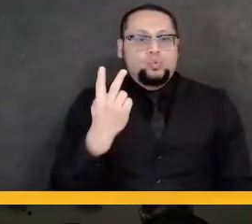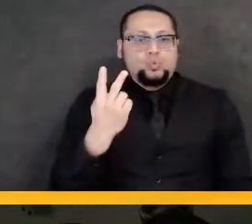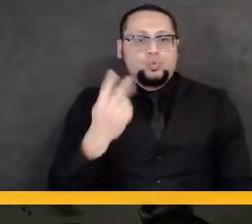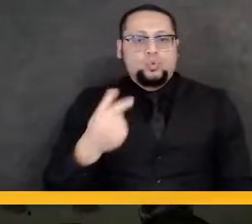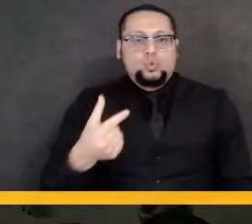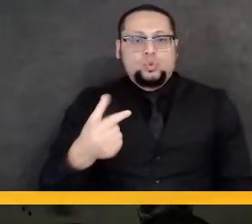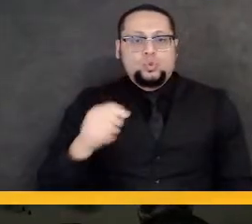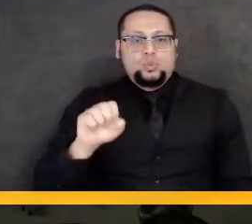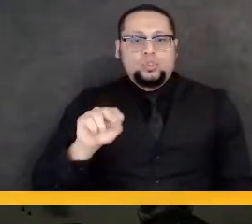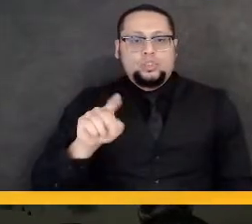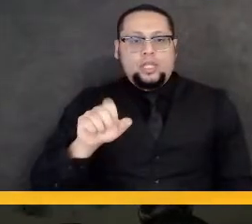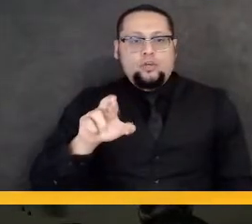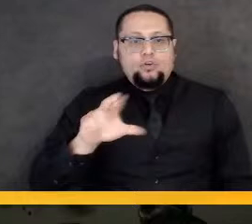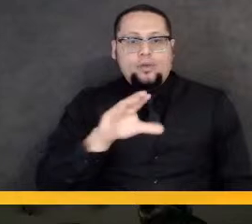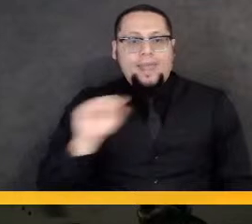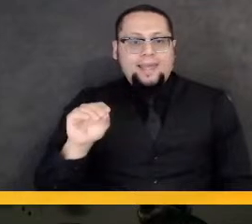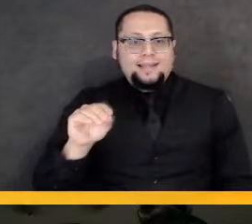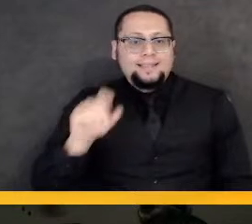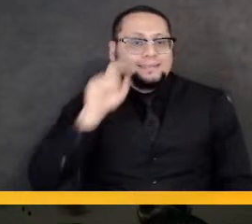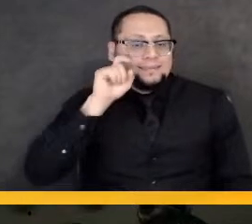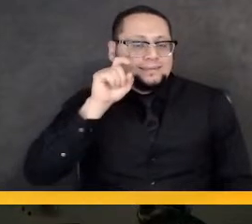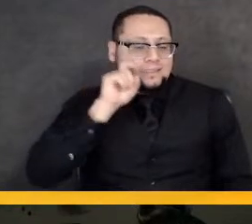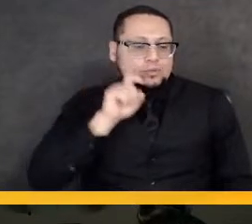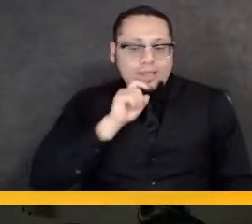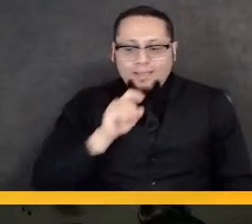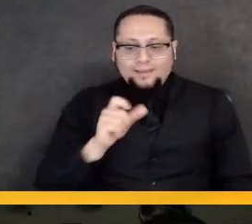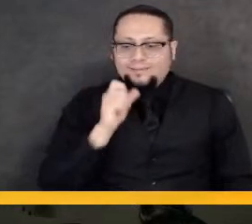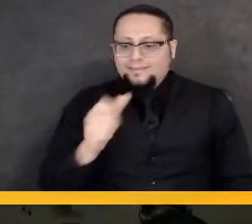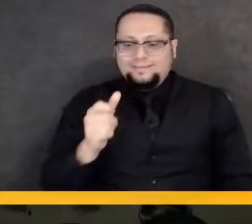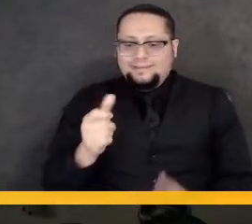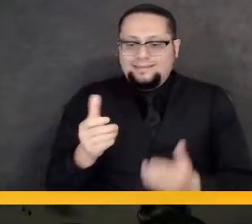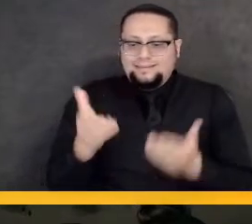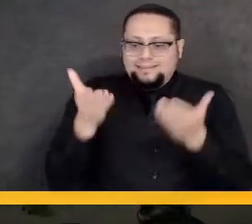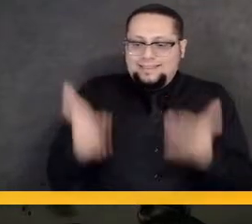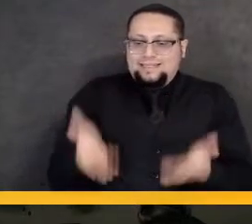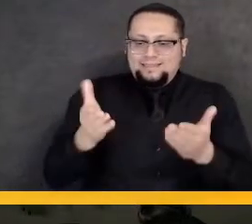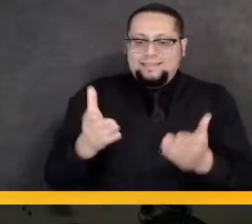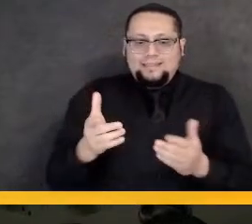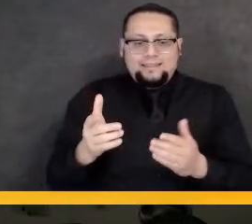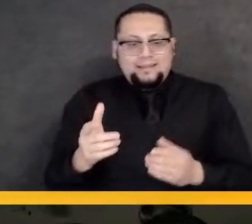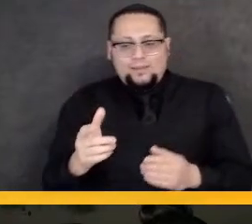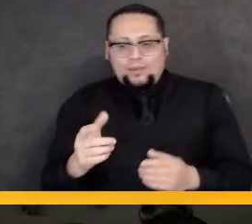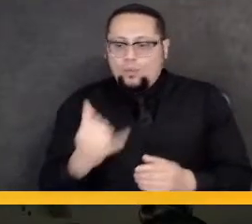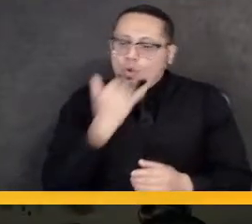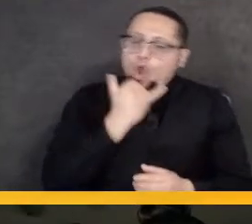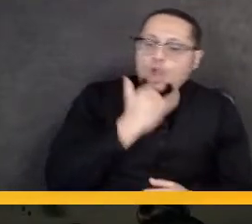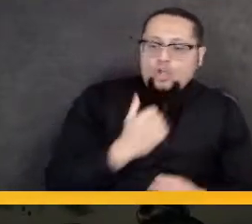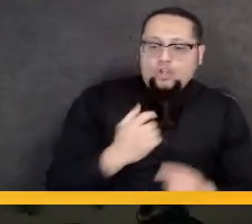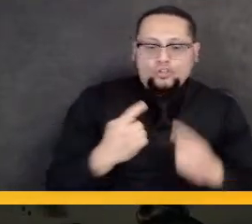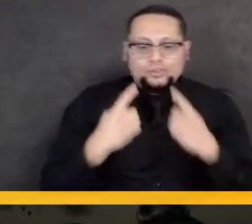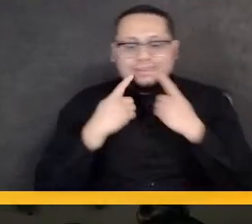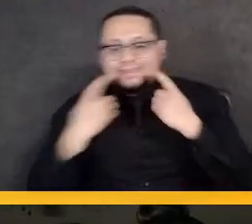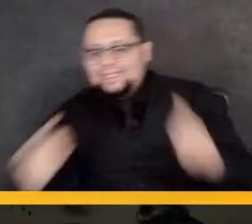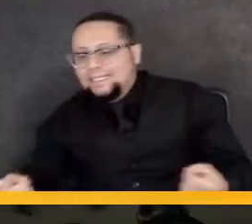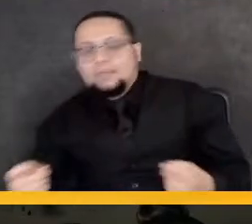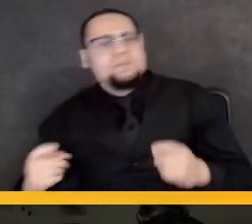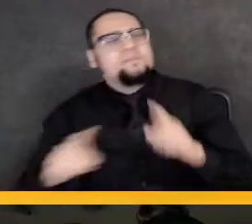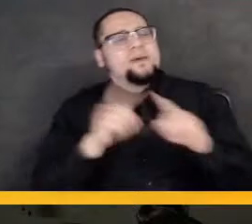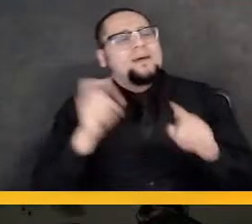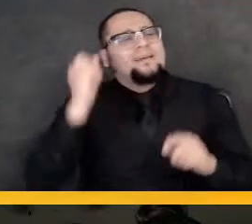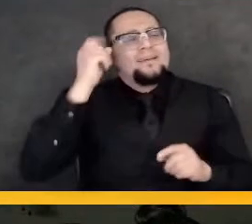these sexualities, they don't exist because they're illegitimate, they're sinful, they're wrong. When so many